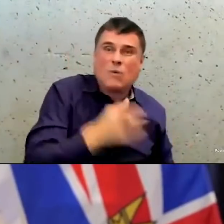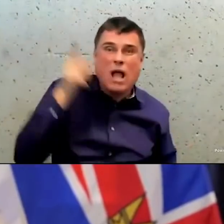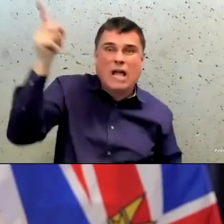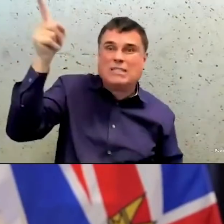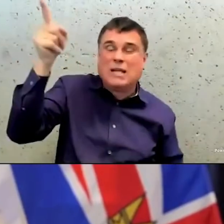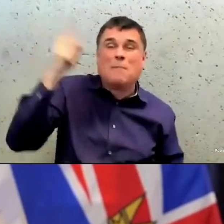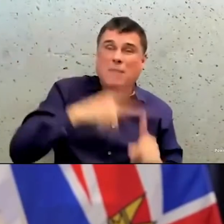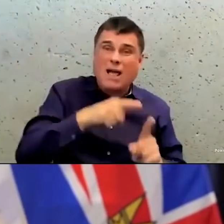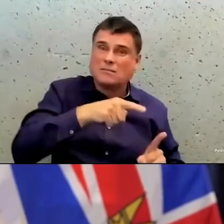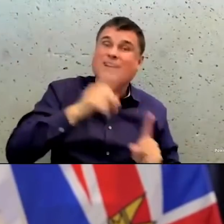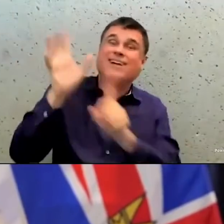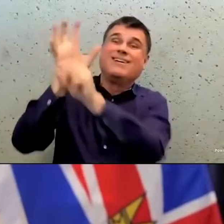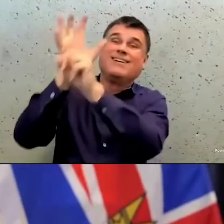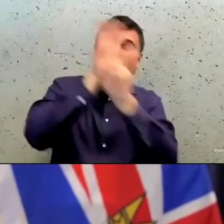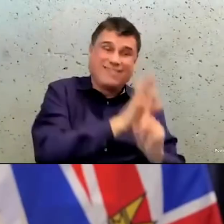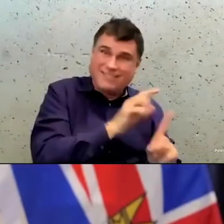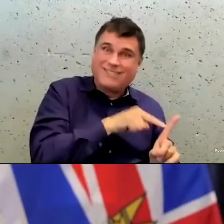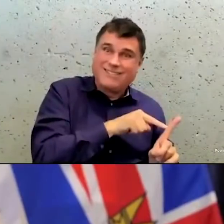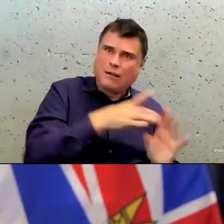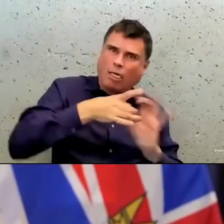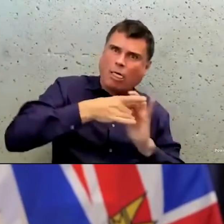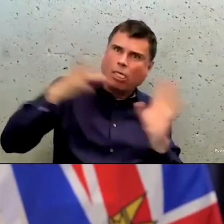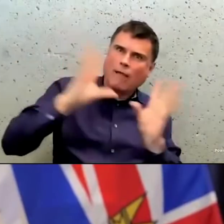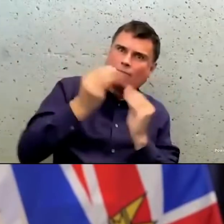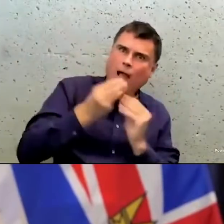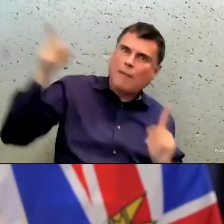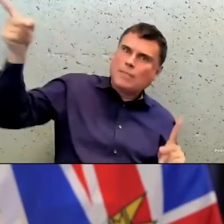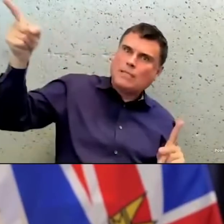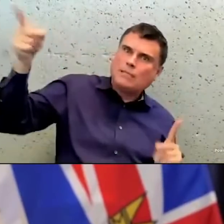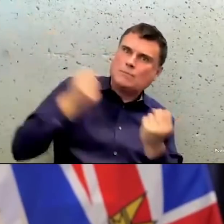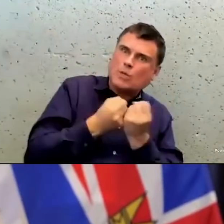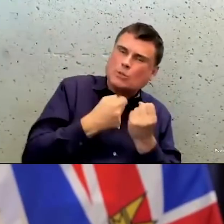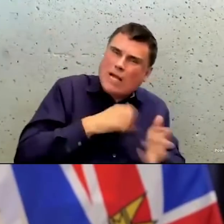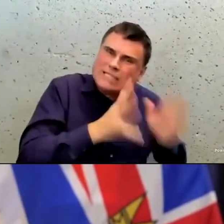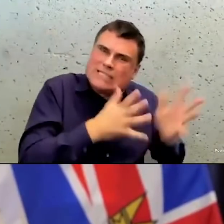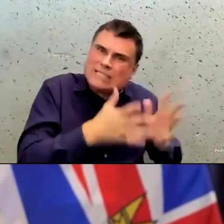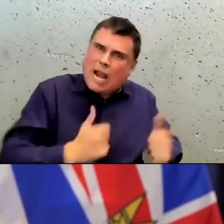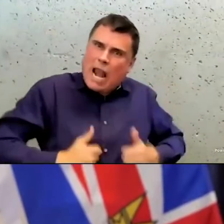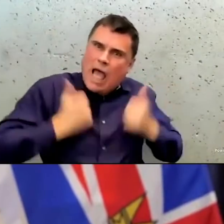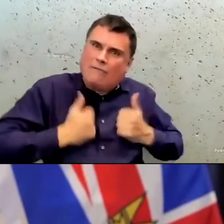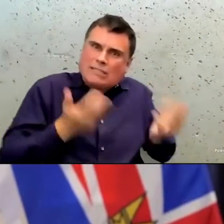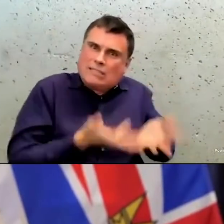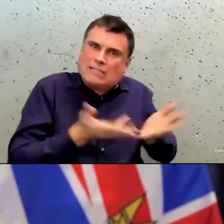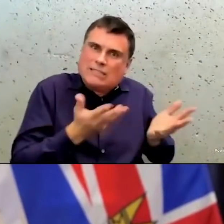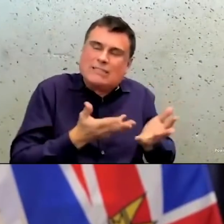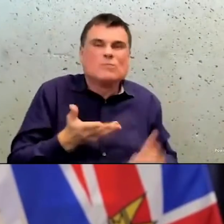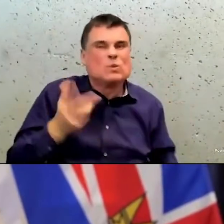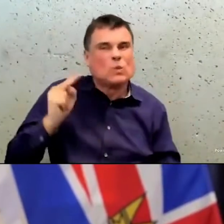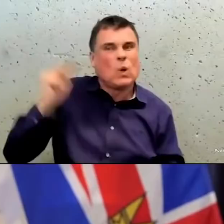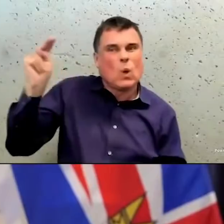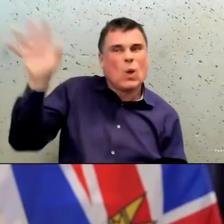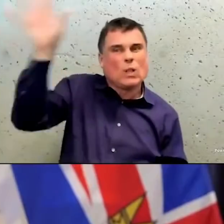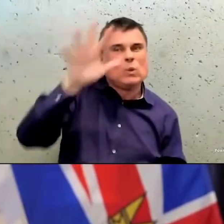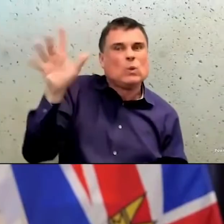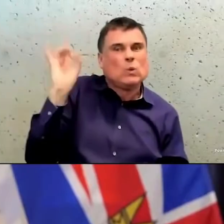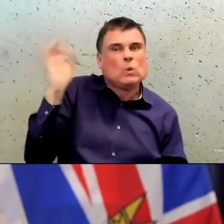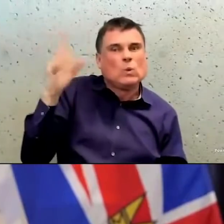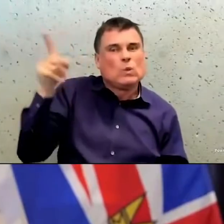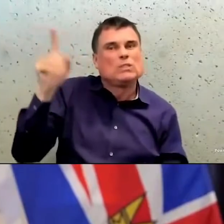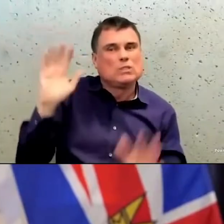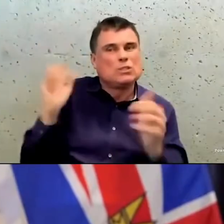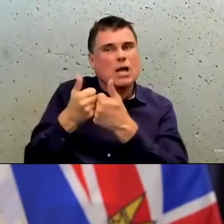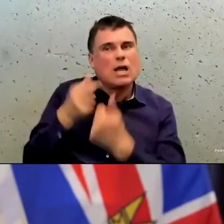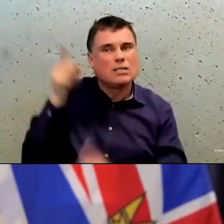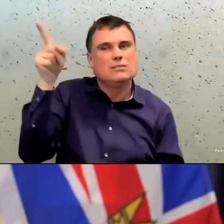families. But it does indicate the continuing challenge, especially in the Northern Health Authority. You'll know that yesterday, overall